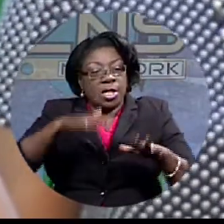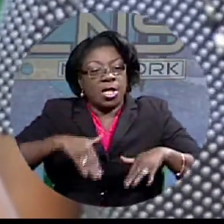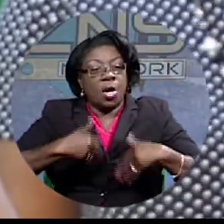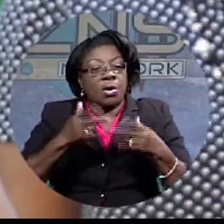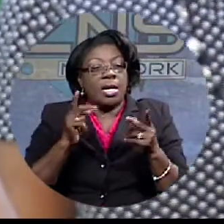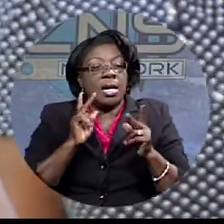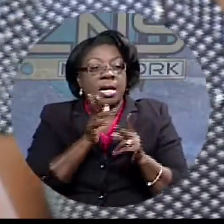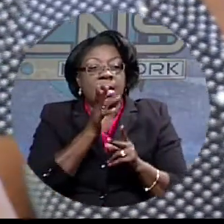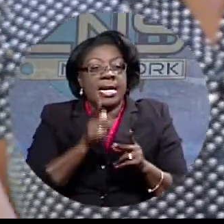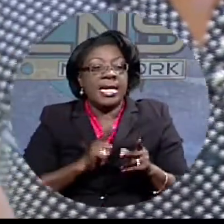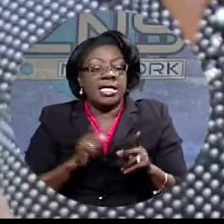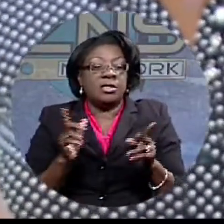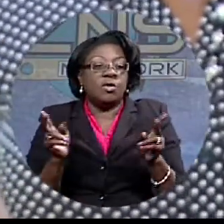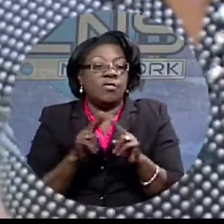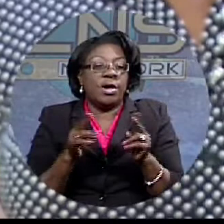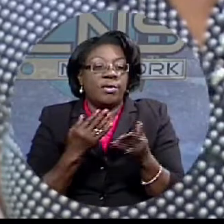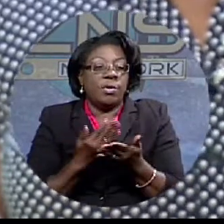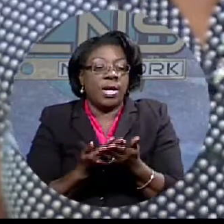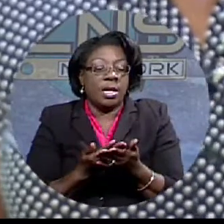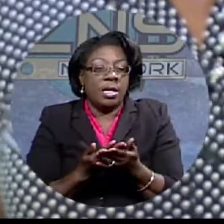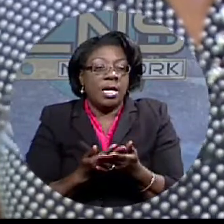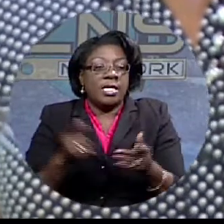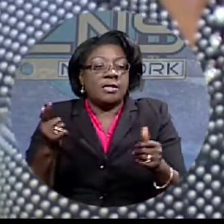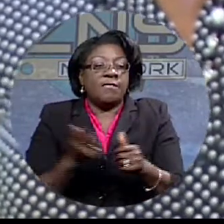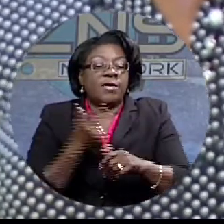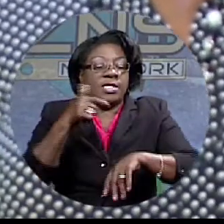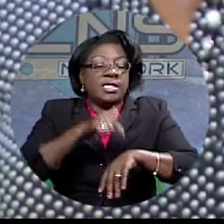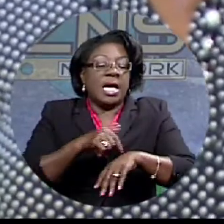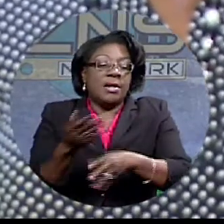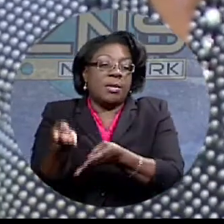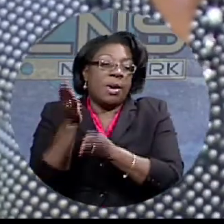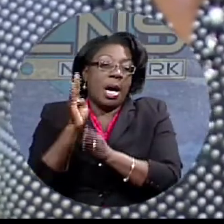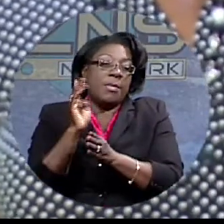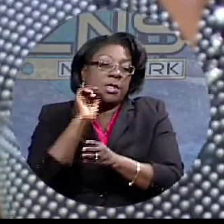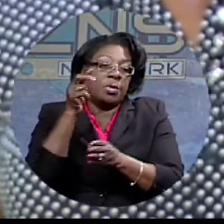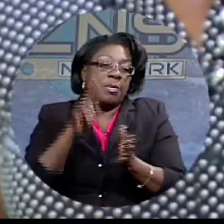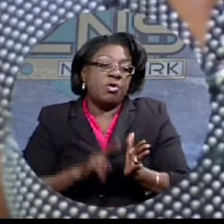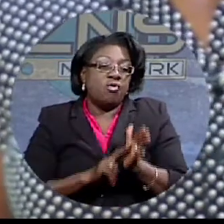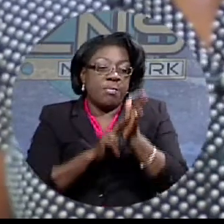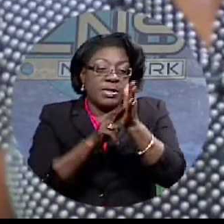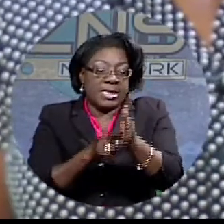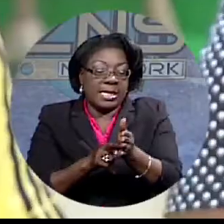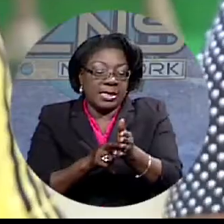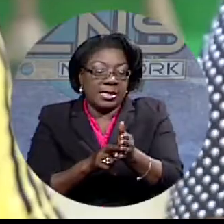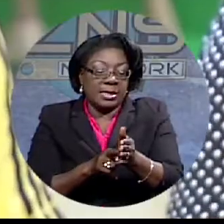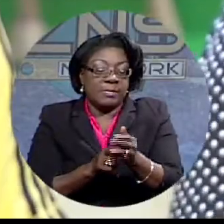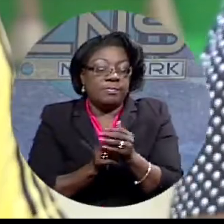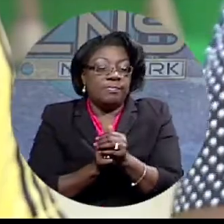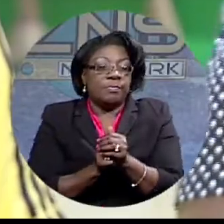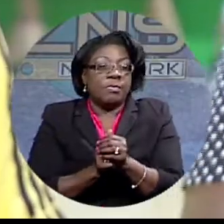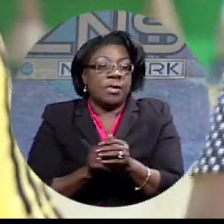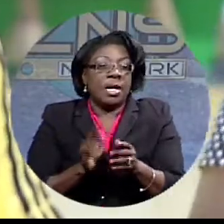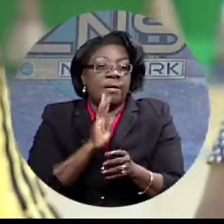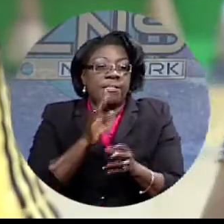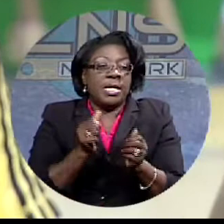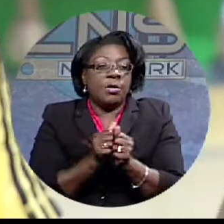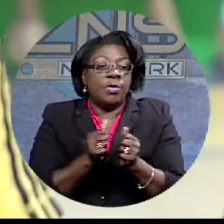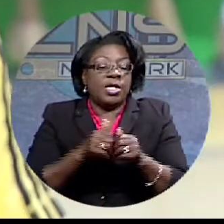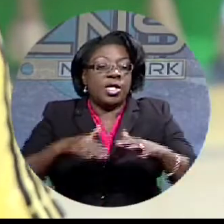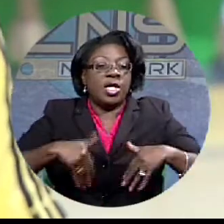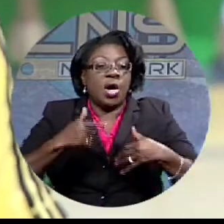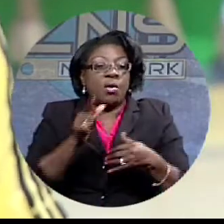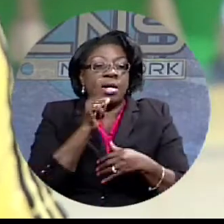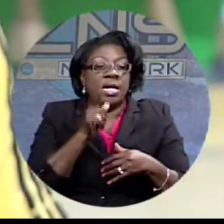tournament. Being the first time that the Bahamas is represented, we're going to represent 242 very well. I have been with these young ladies